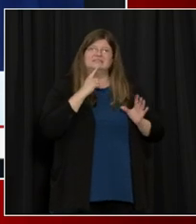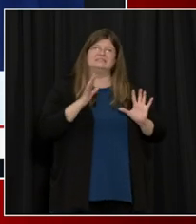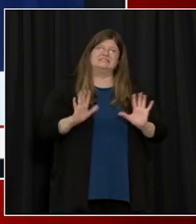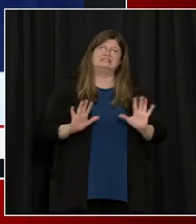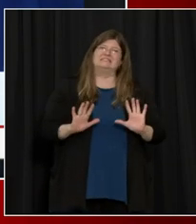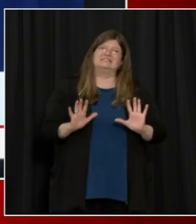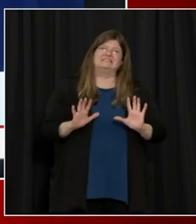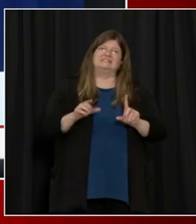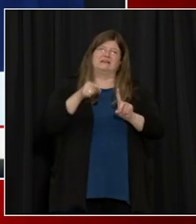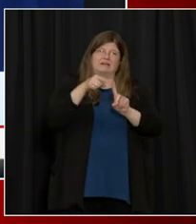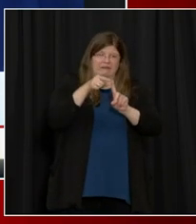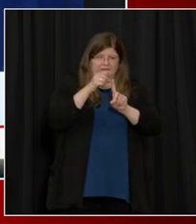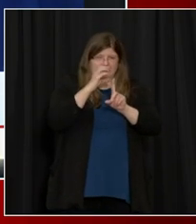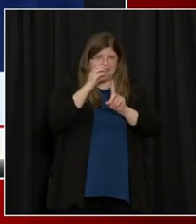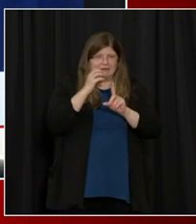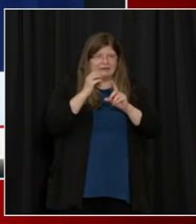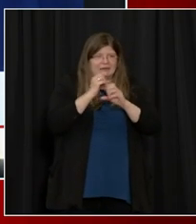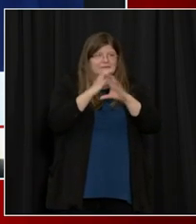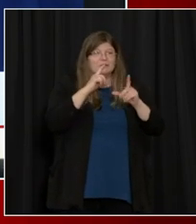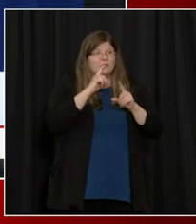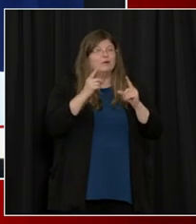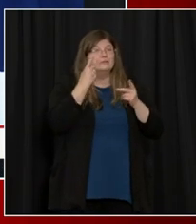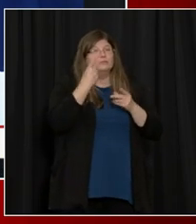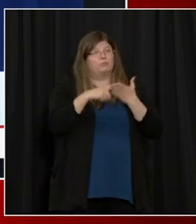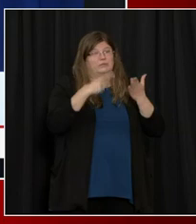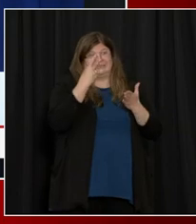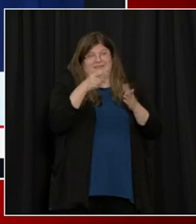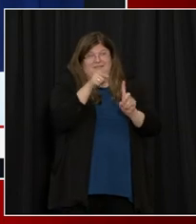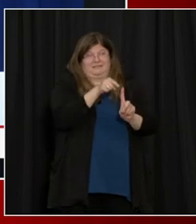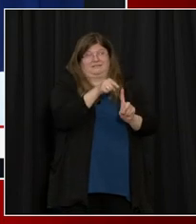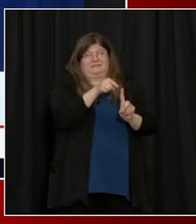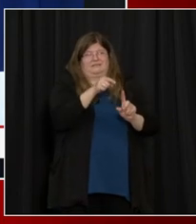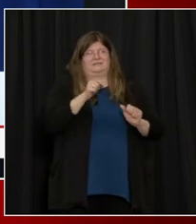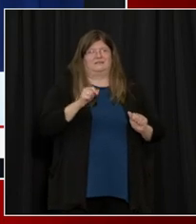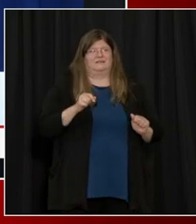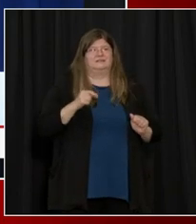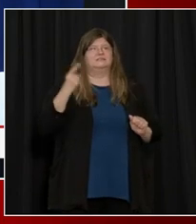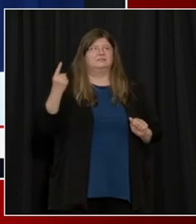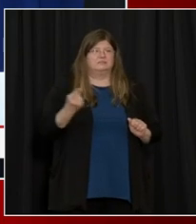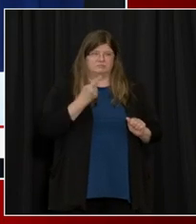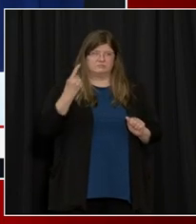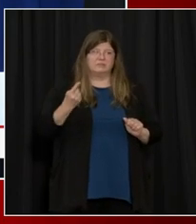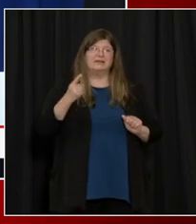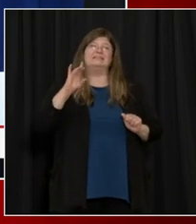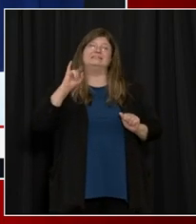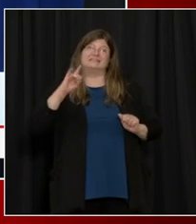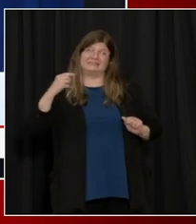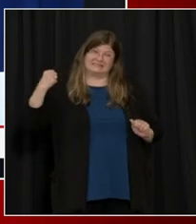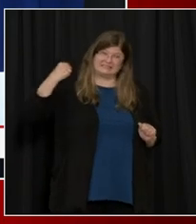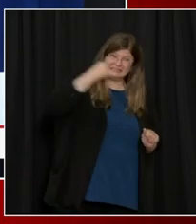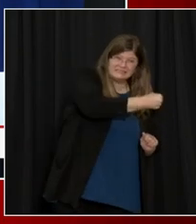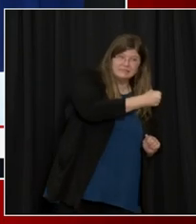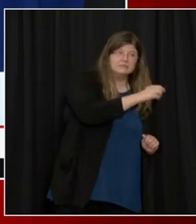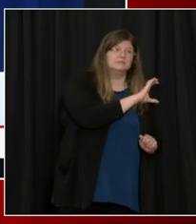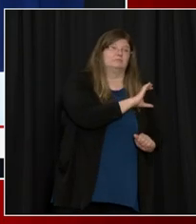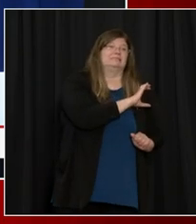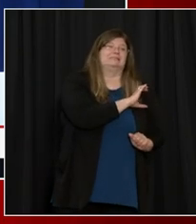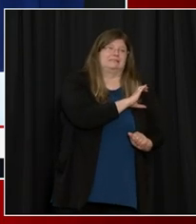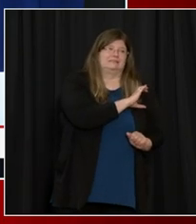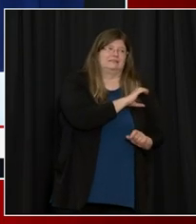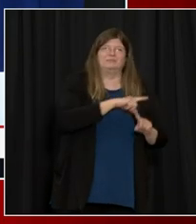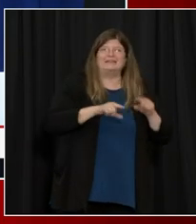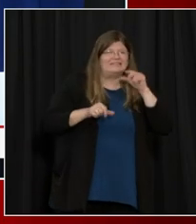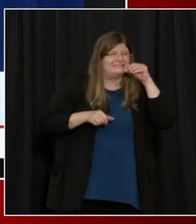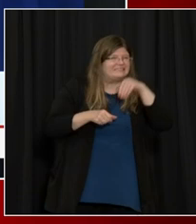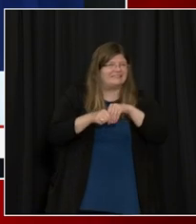unfortunate incident from the video that I've seen, that someone would strike one of our police officers, and the suspect in that case was